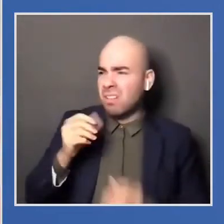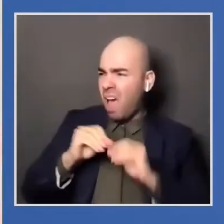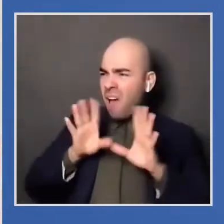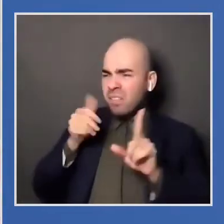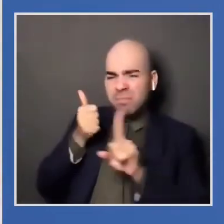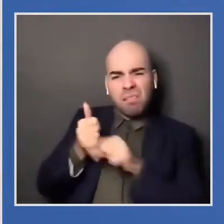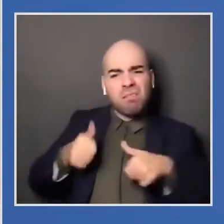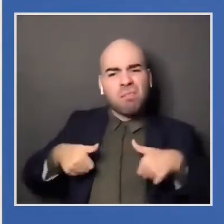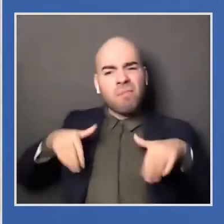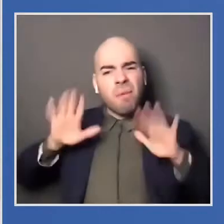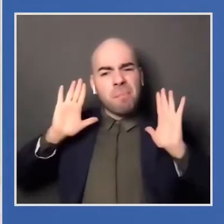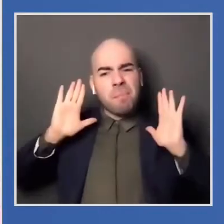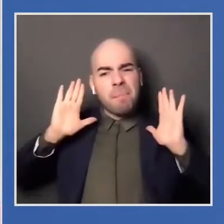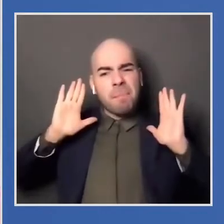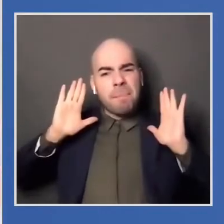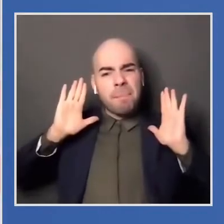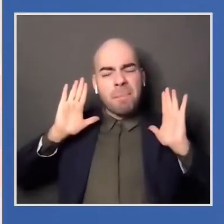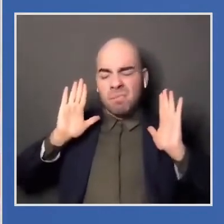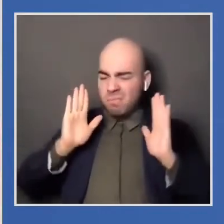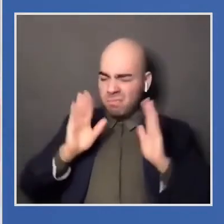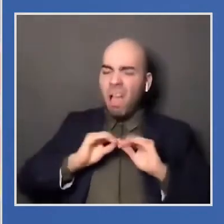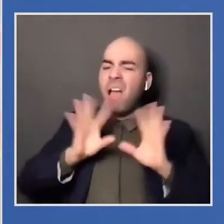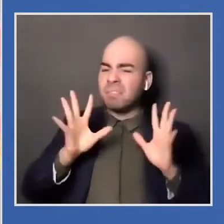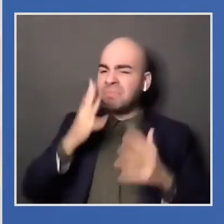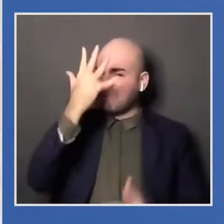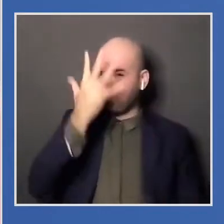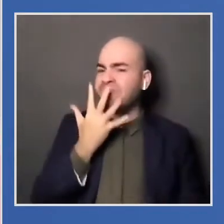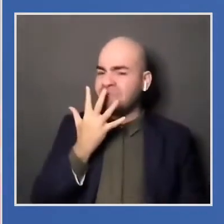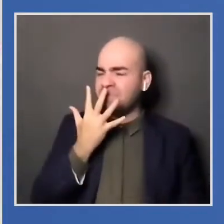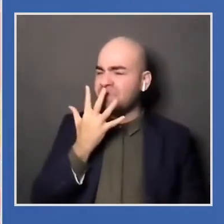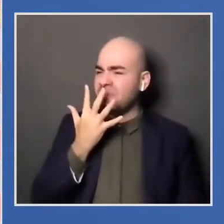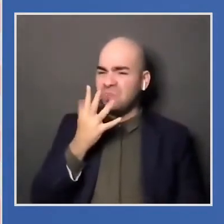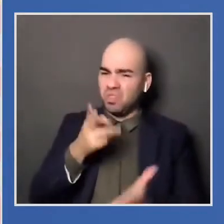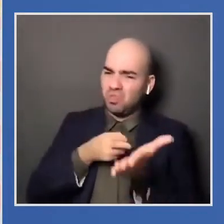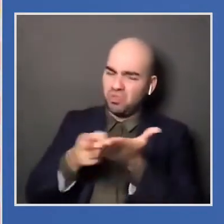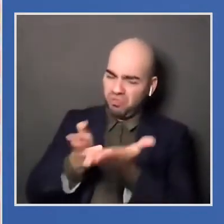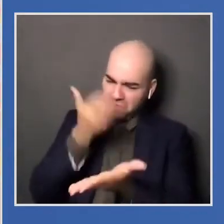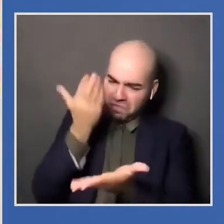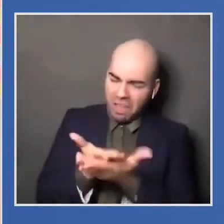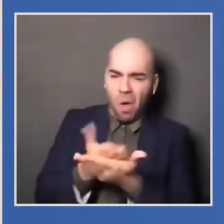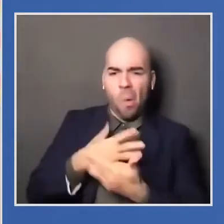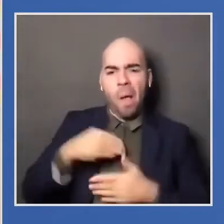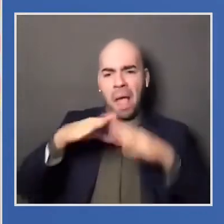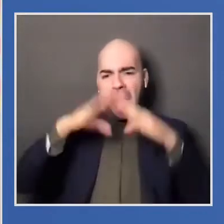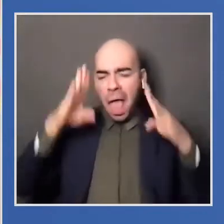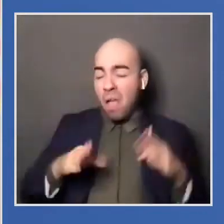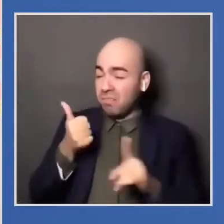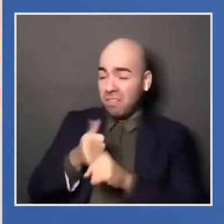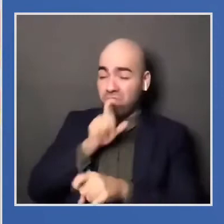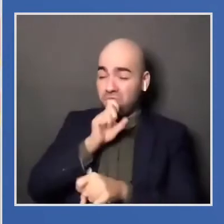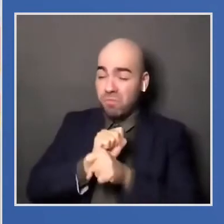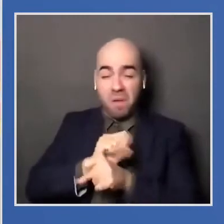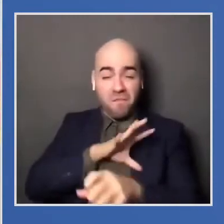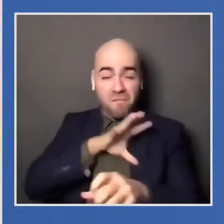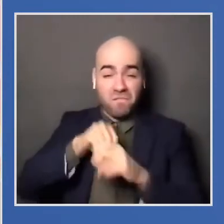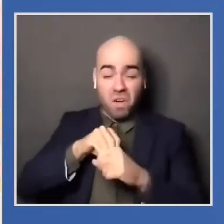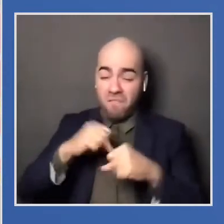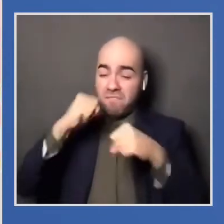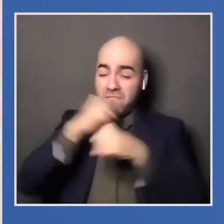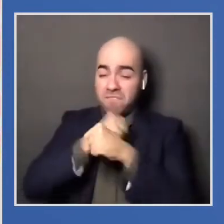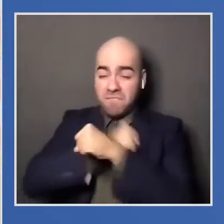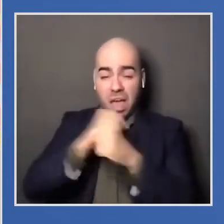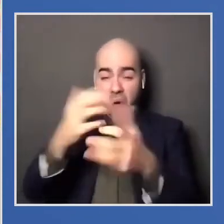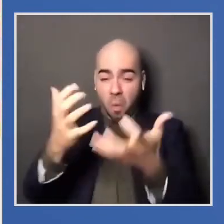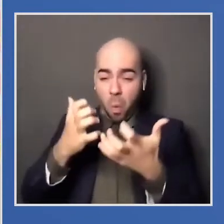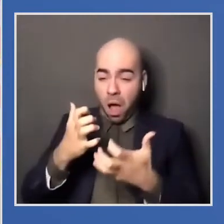the shocking truth about this White House that they've never really tried. Think about all the frontline